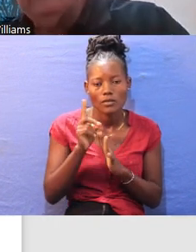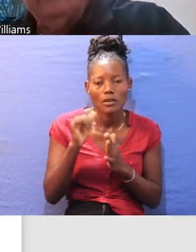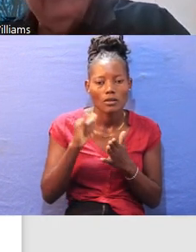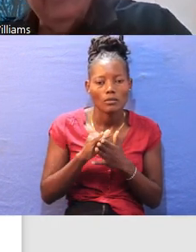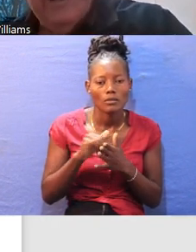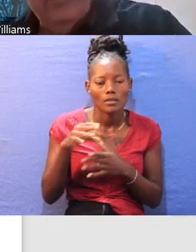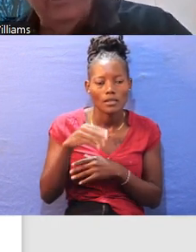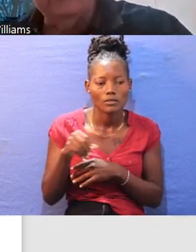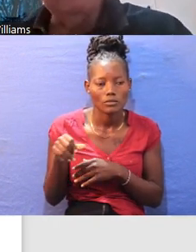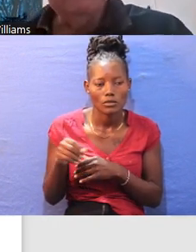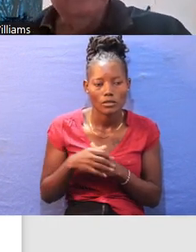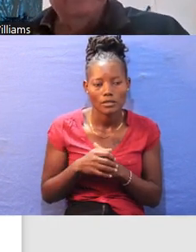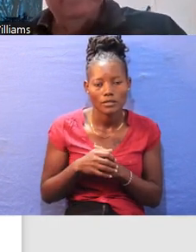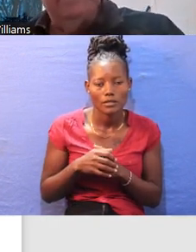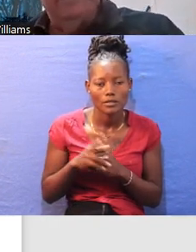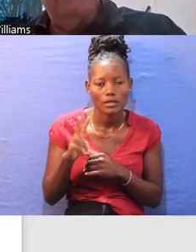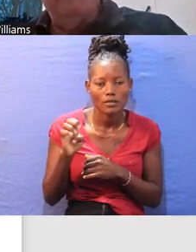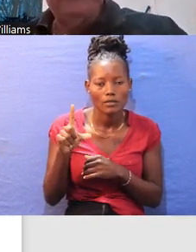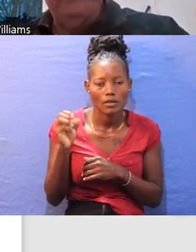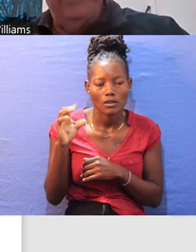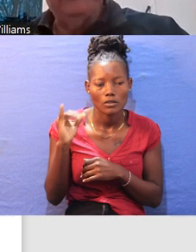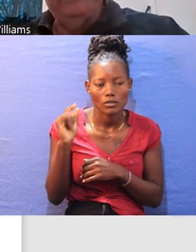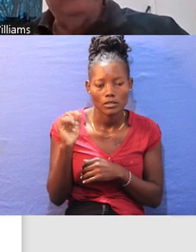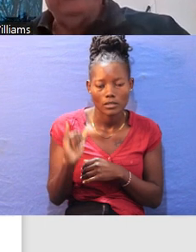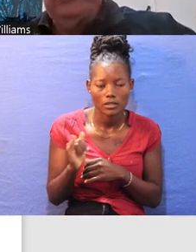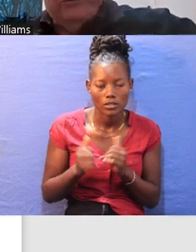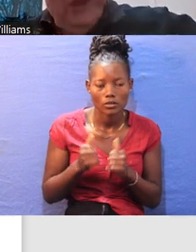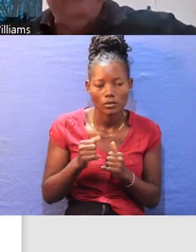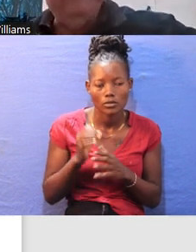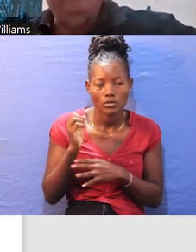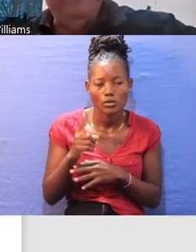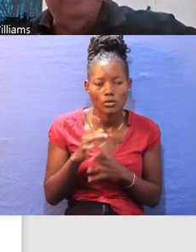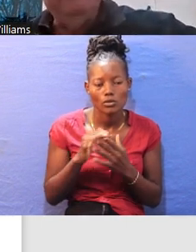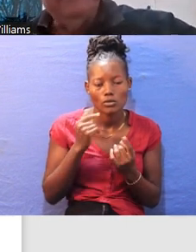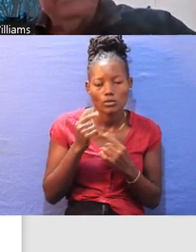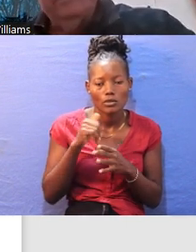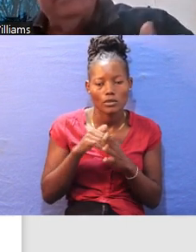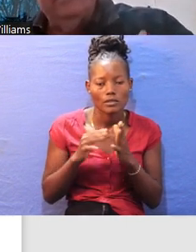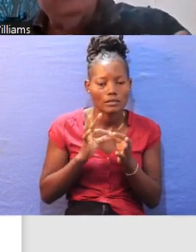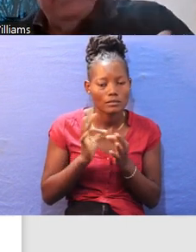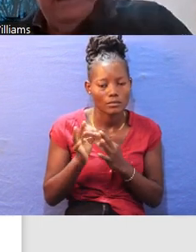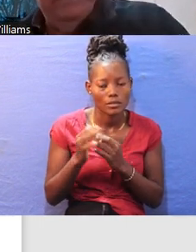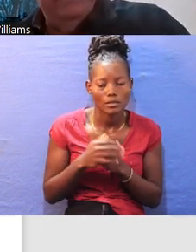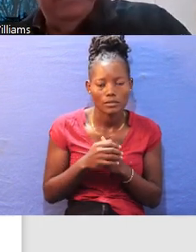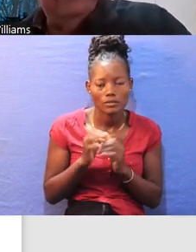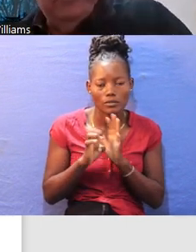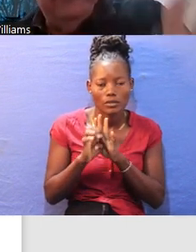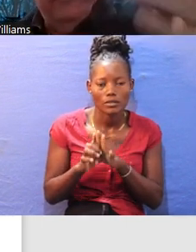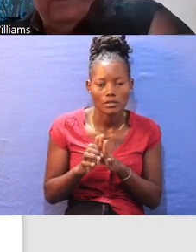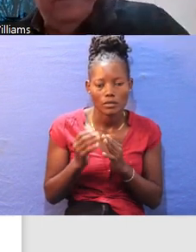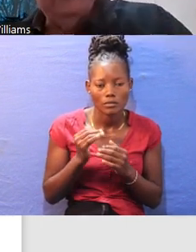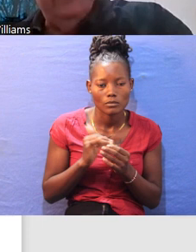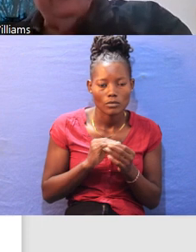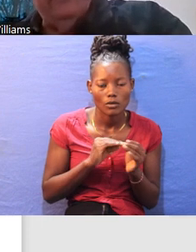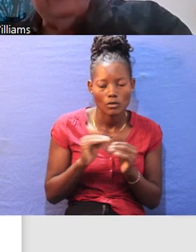best way to develop that quality. Max velocity, which is your top end speed, is 2 to